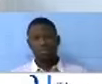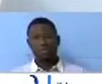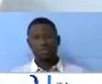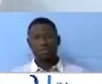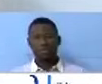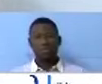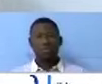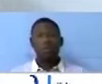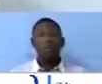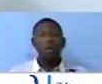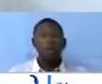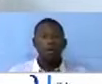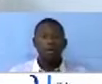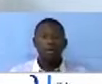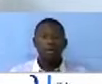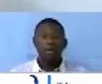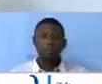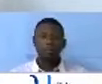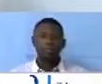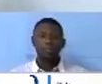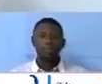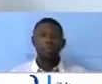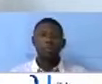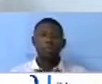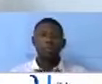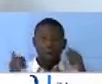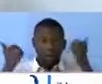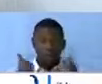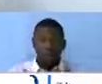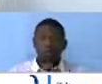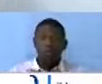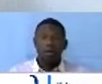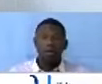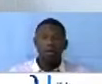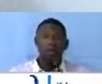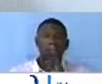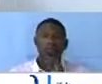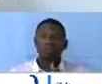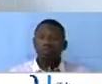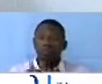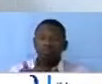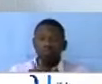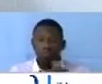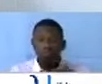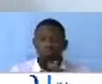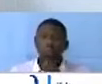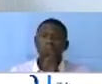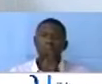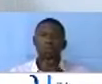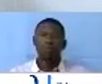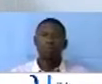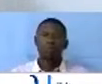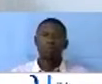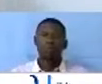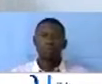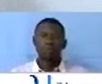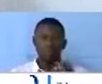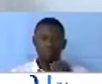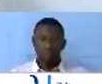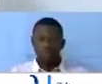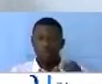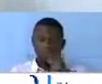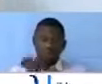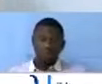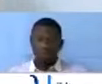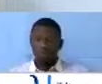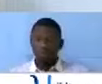The scene. Fan la am lolou fan la. Who were the escorts? Ñana ko don dungé. Can you take us to the scene?